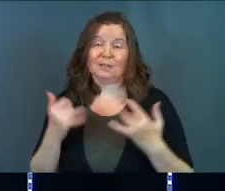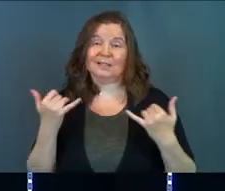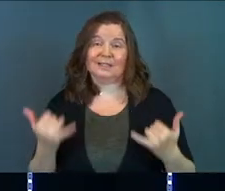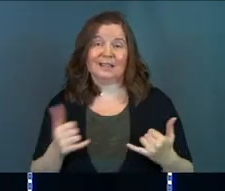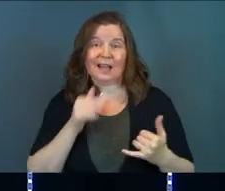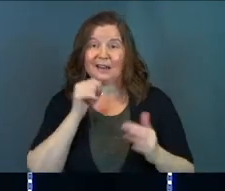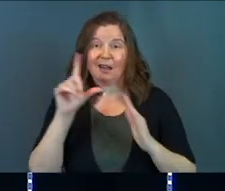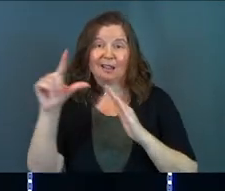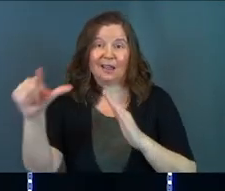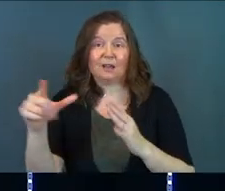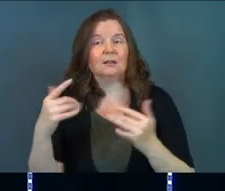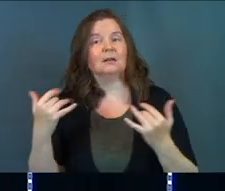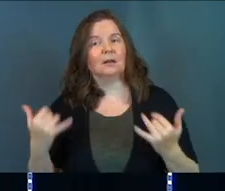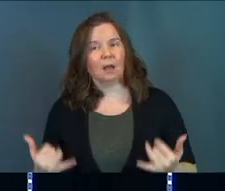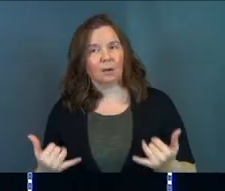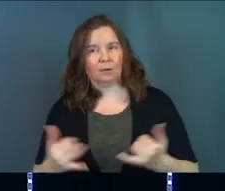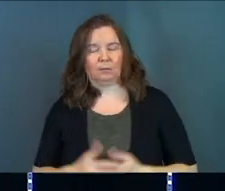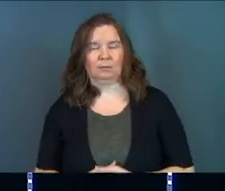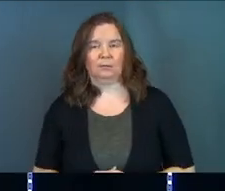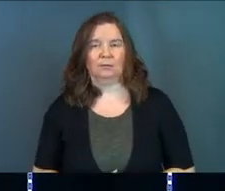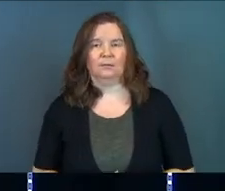now, not then. It's now.